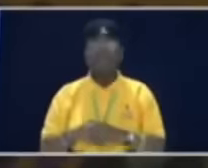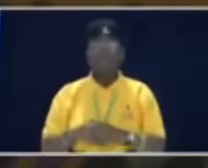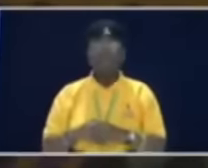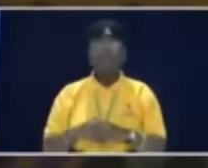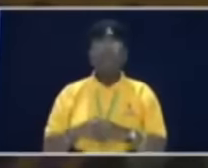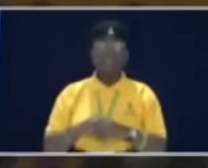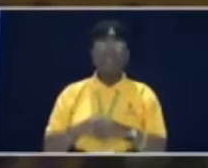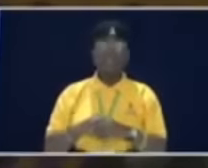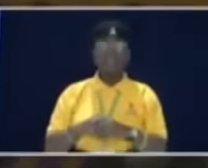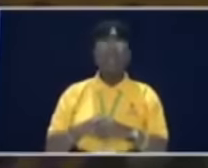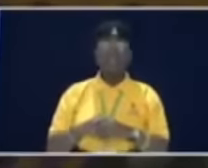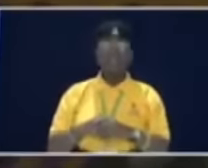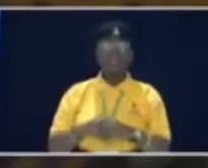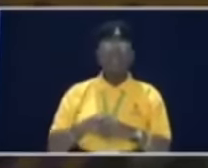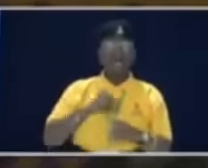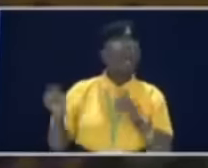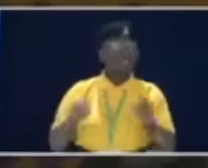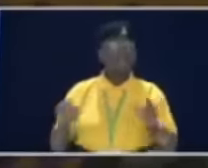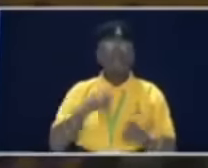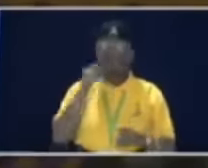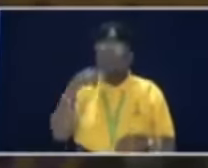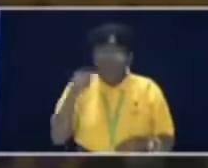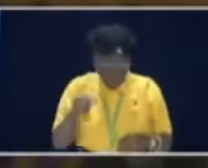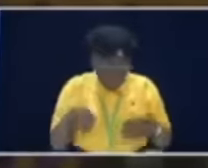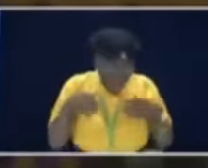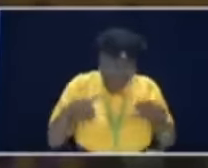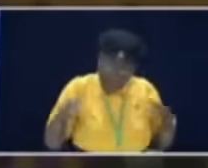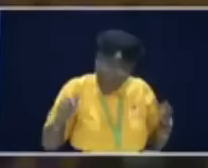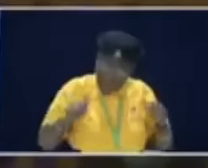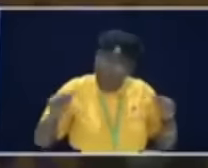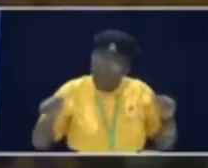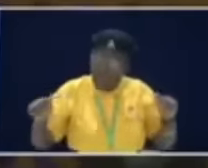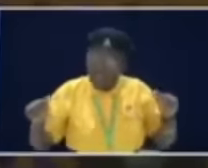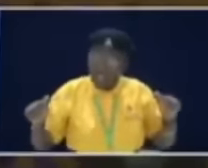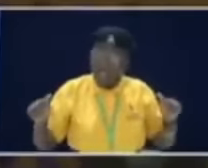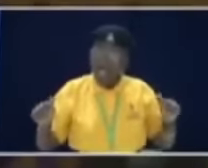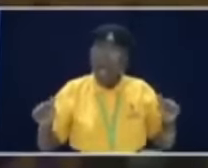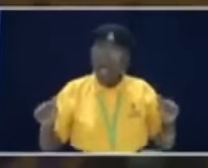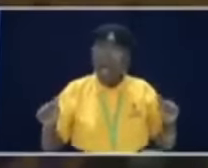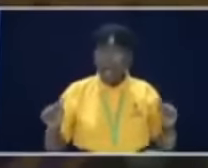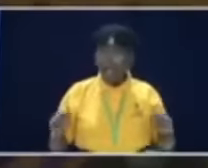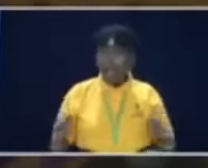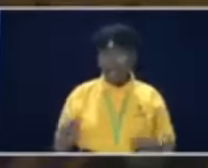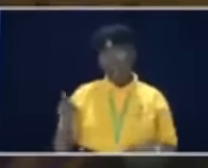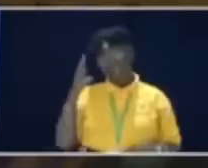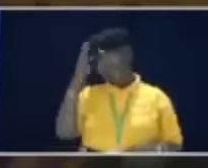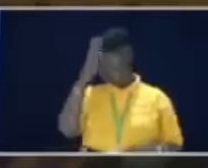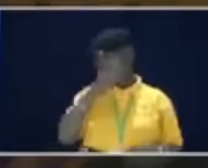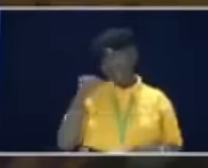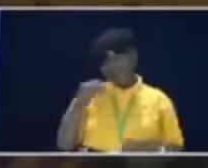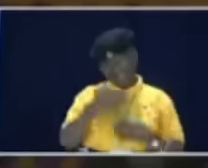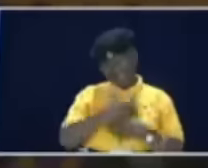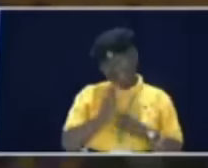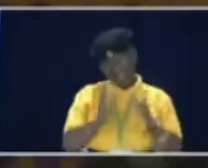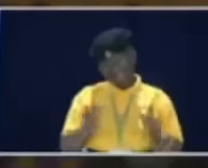I didn't say, Thou beautiful creature of God.